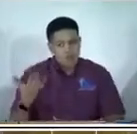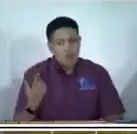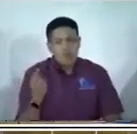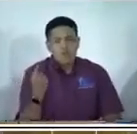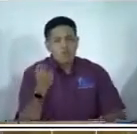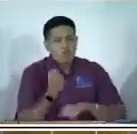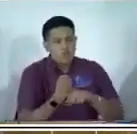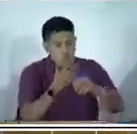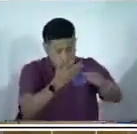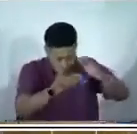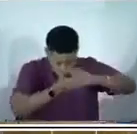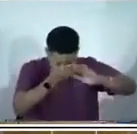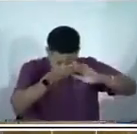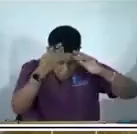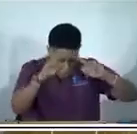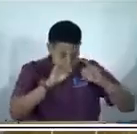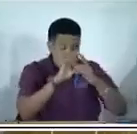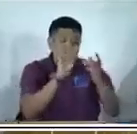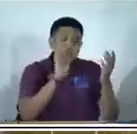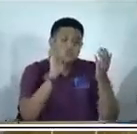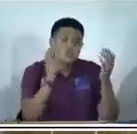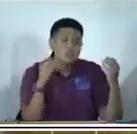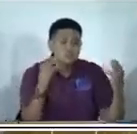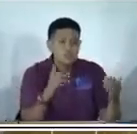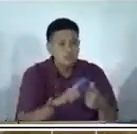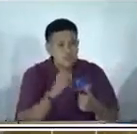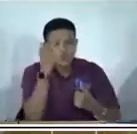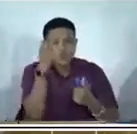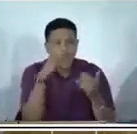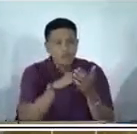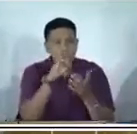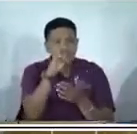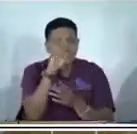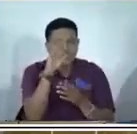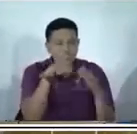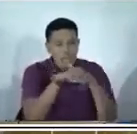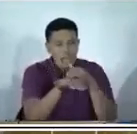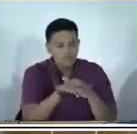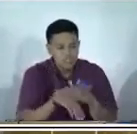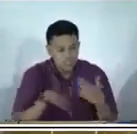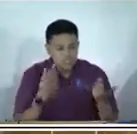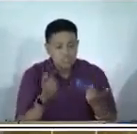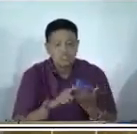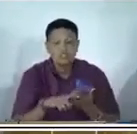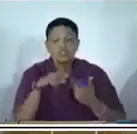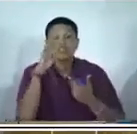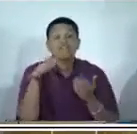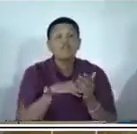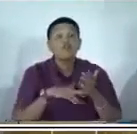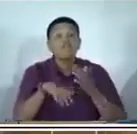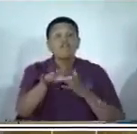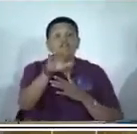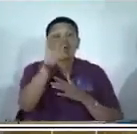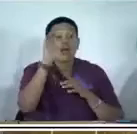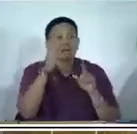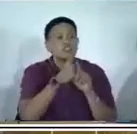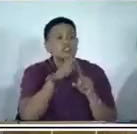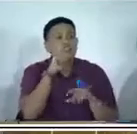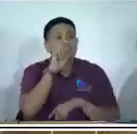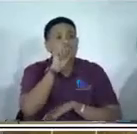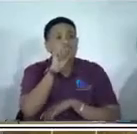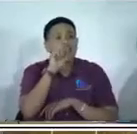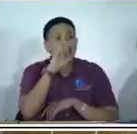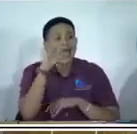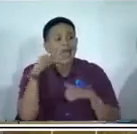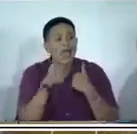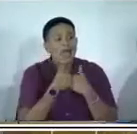taking place in terms of service provision. 12,600 admissions, of which 7,500 were A&E admissions,